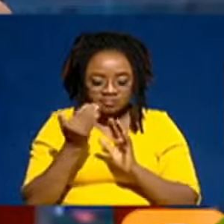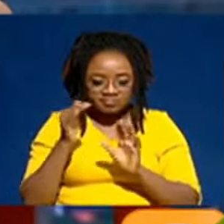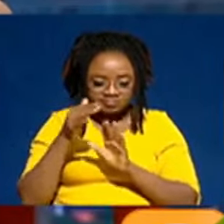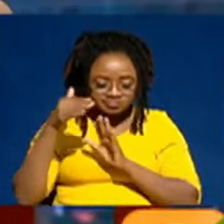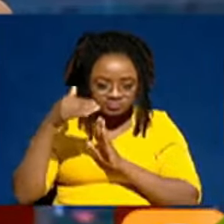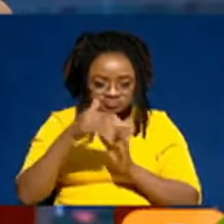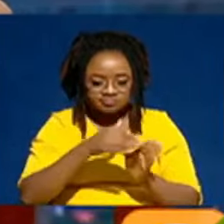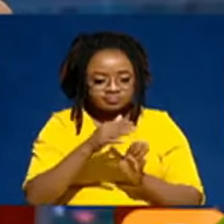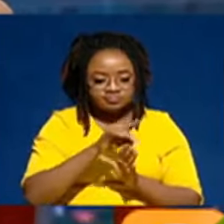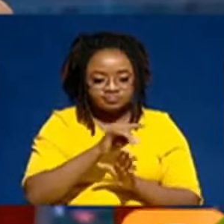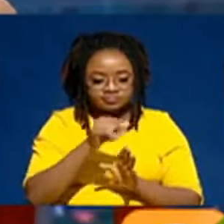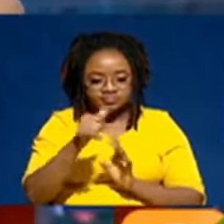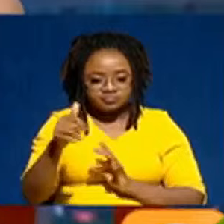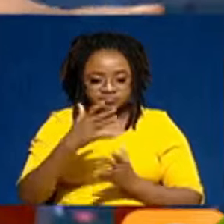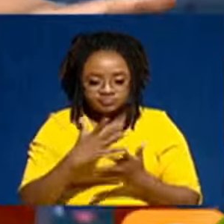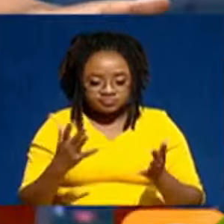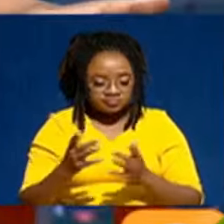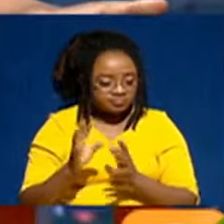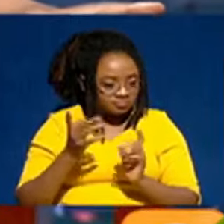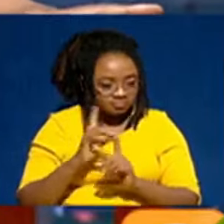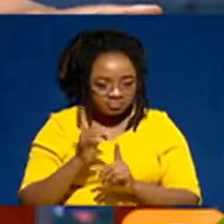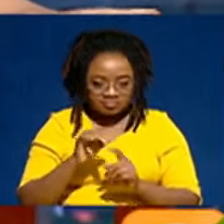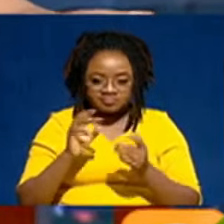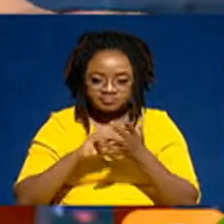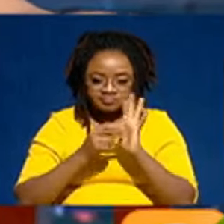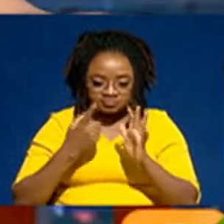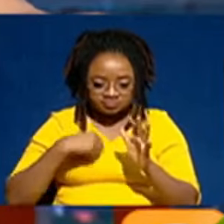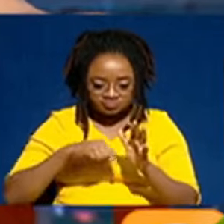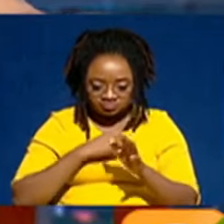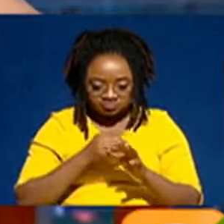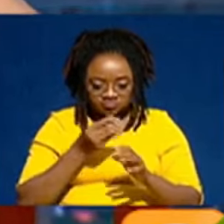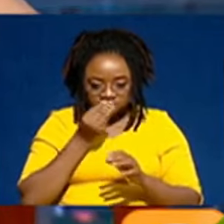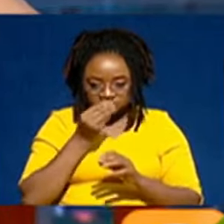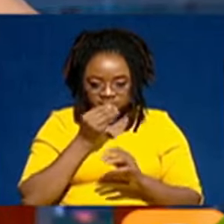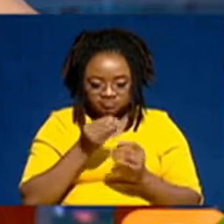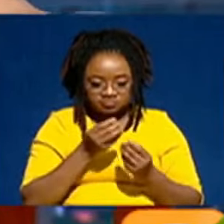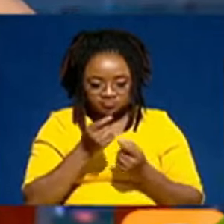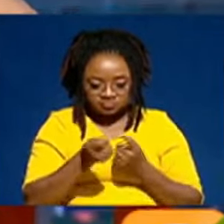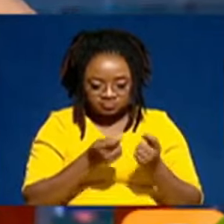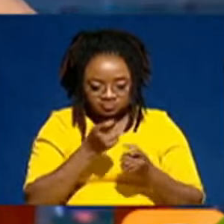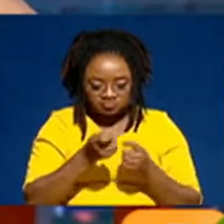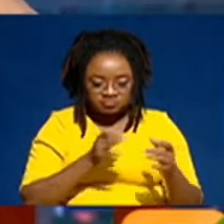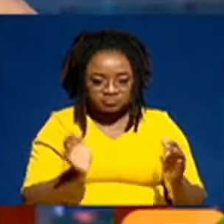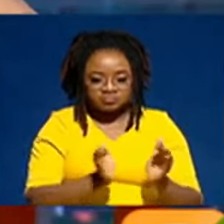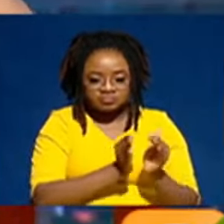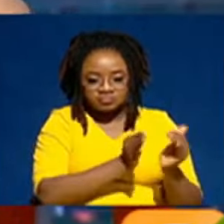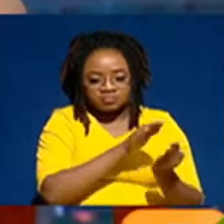Mm-hmm. And eventually, of course, we do away with small